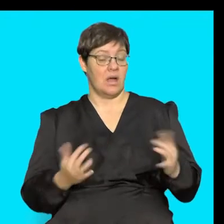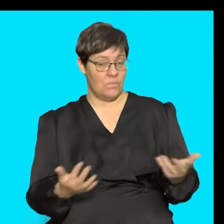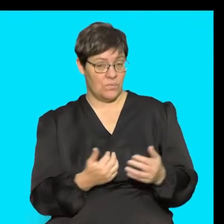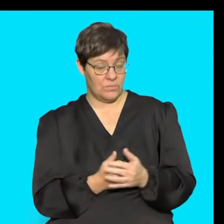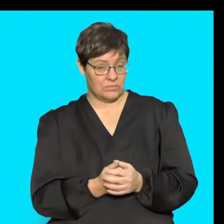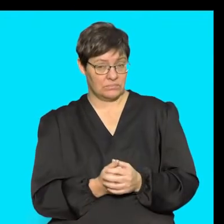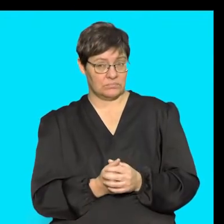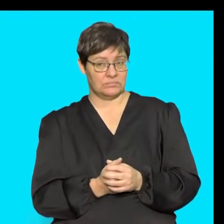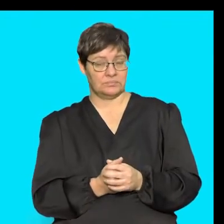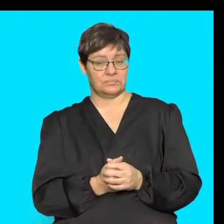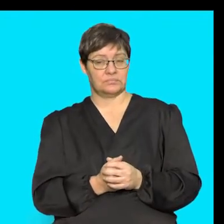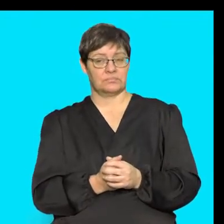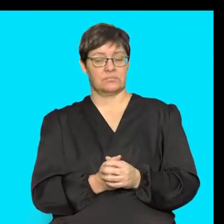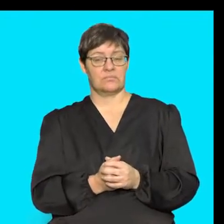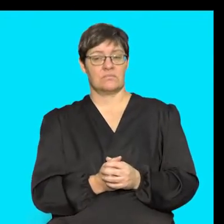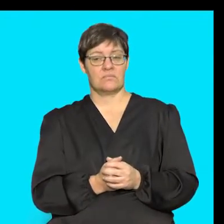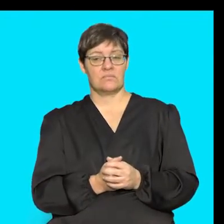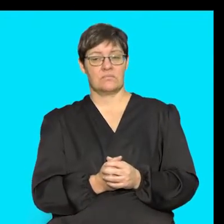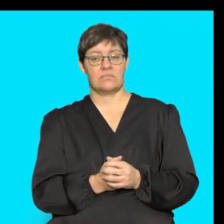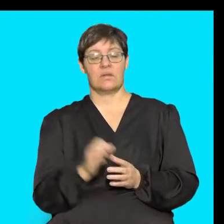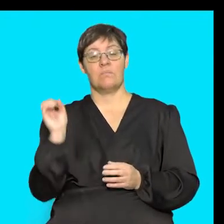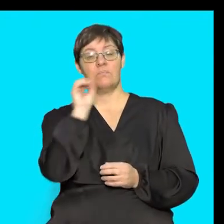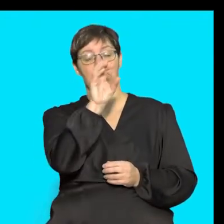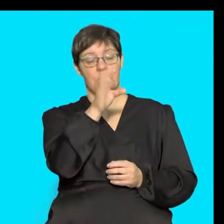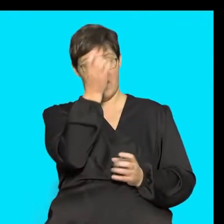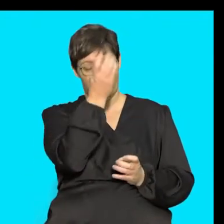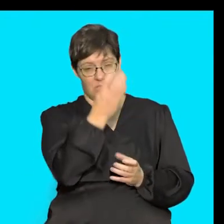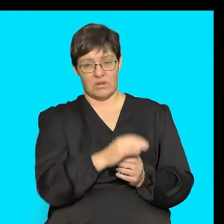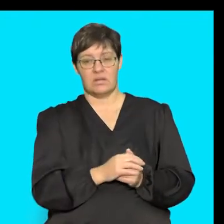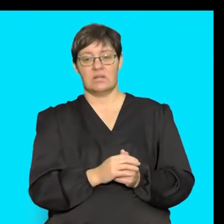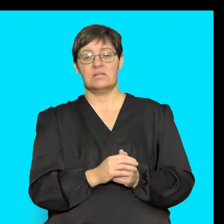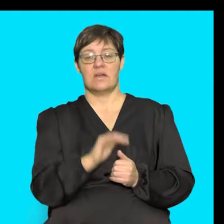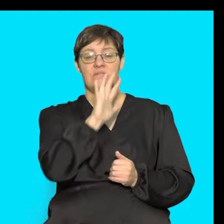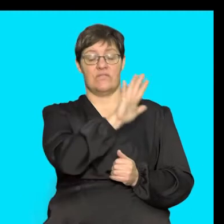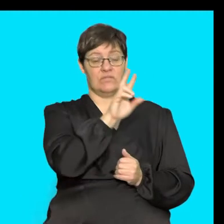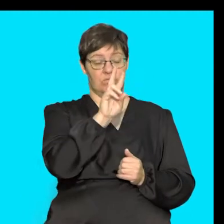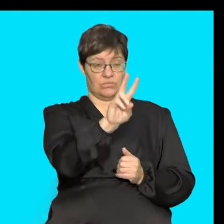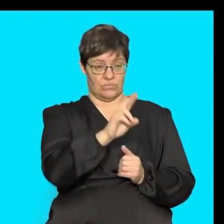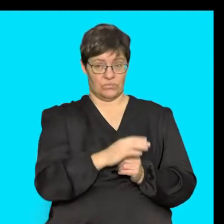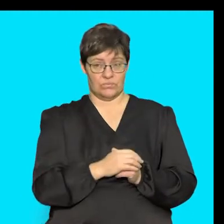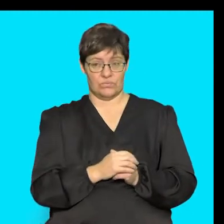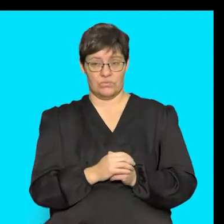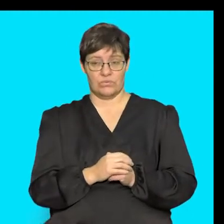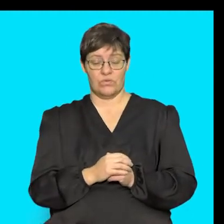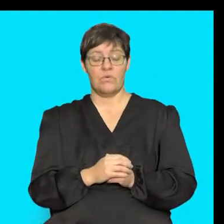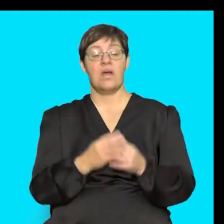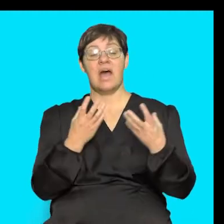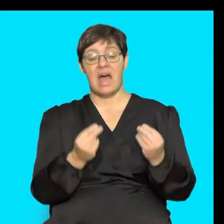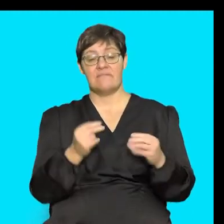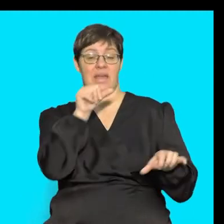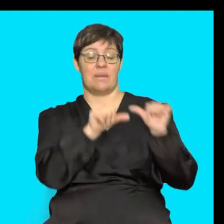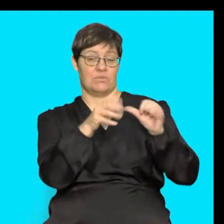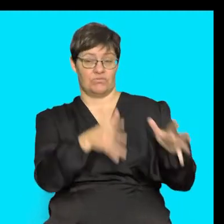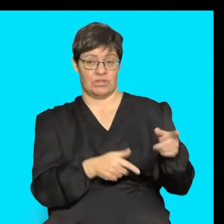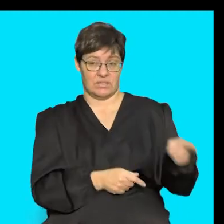that, so for example, entering the data, you're going to say 52, which we had for what?